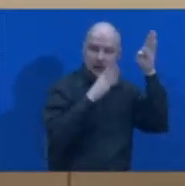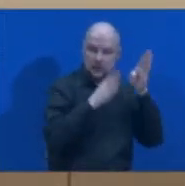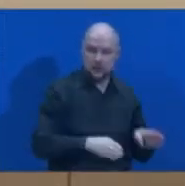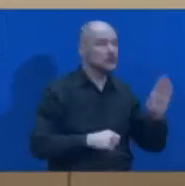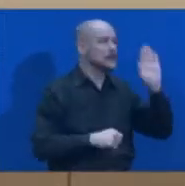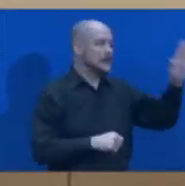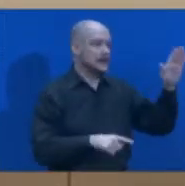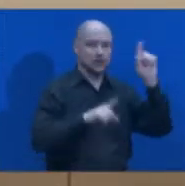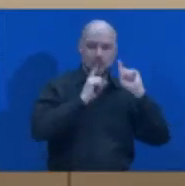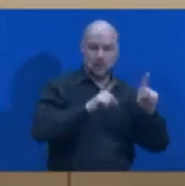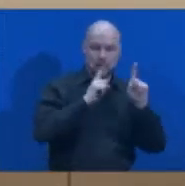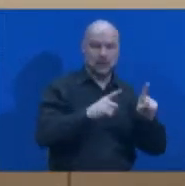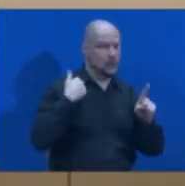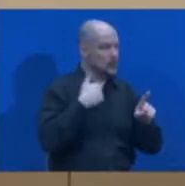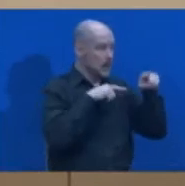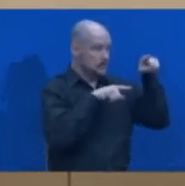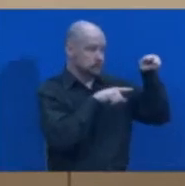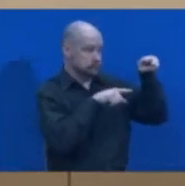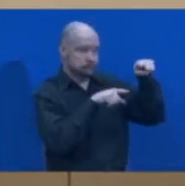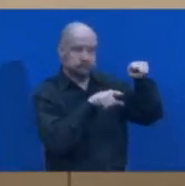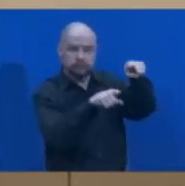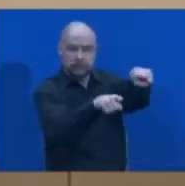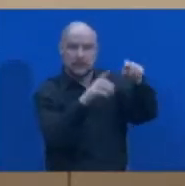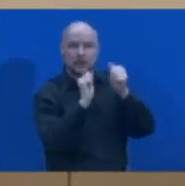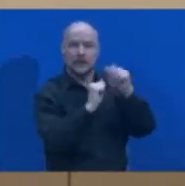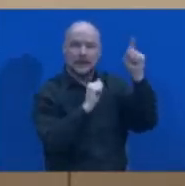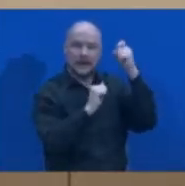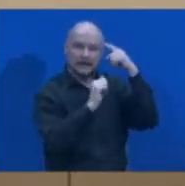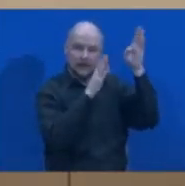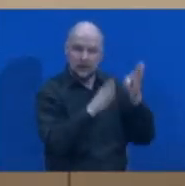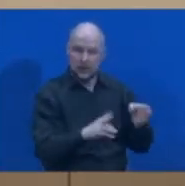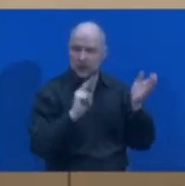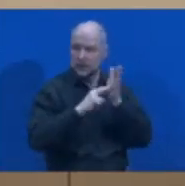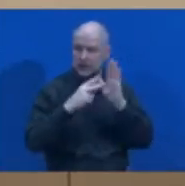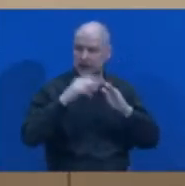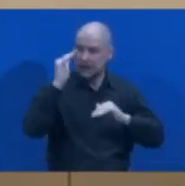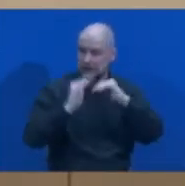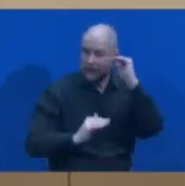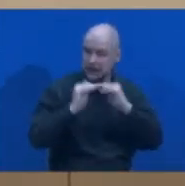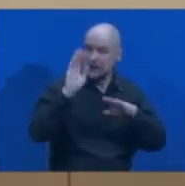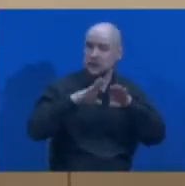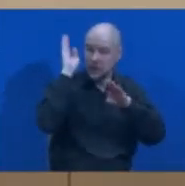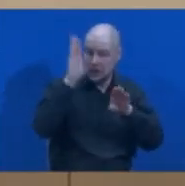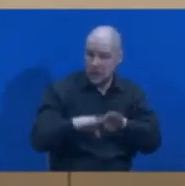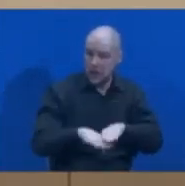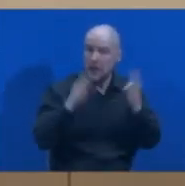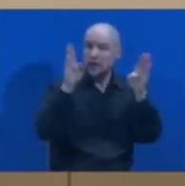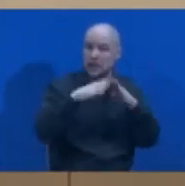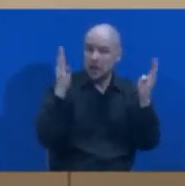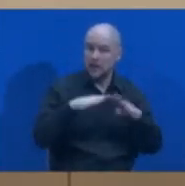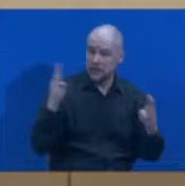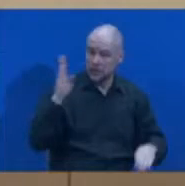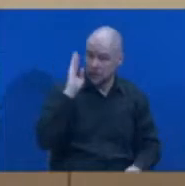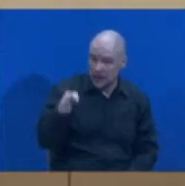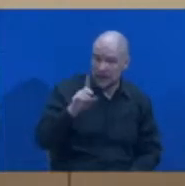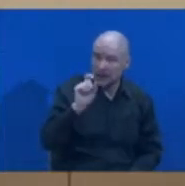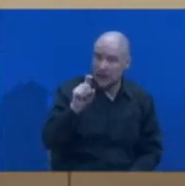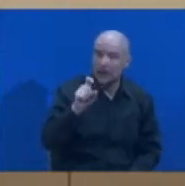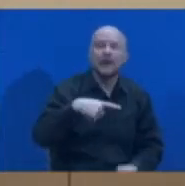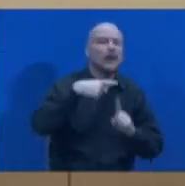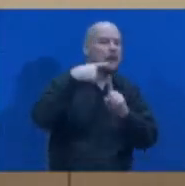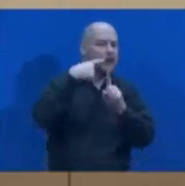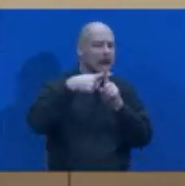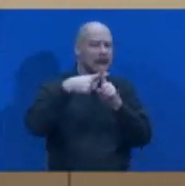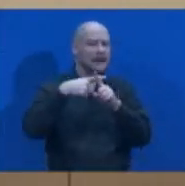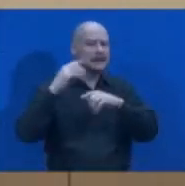basically saying that it needs to be left up specifically to those office buildings and the people and those businesses specifically themselves. But is there